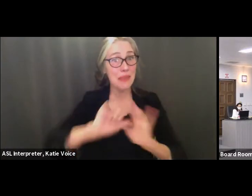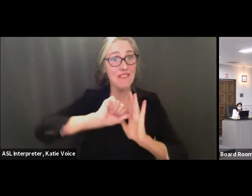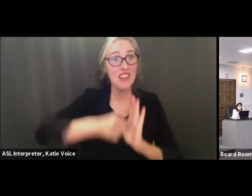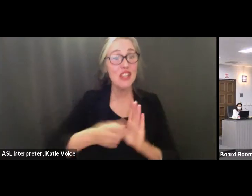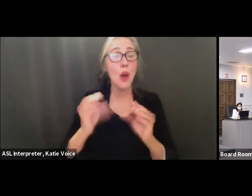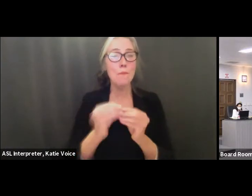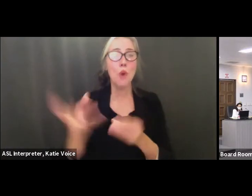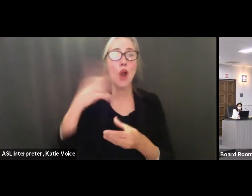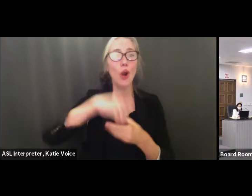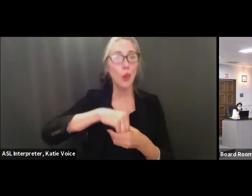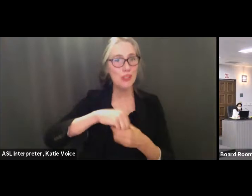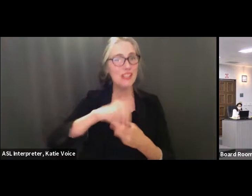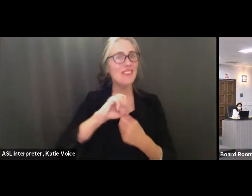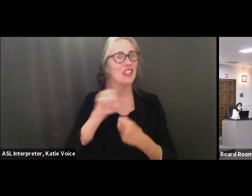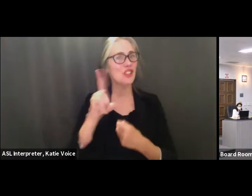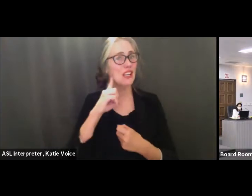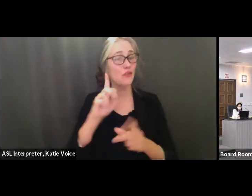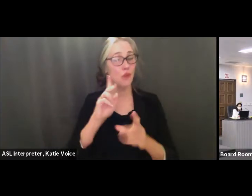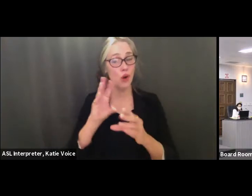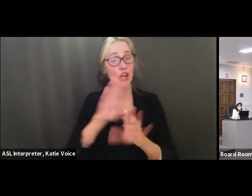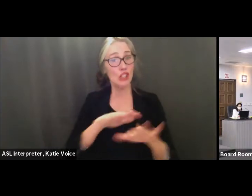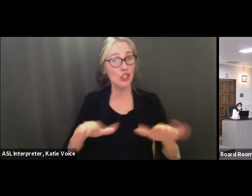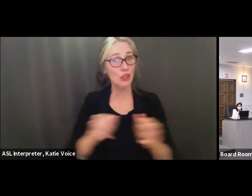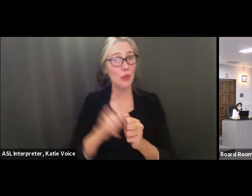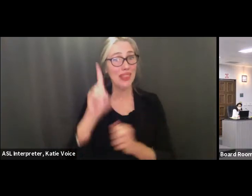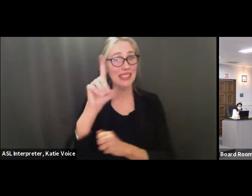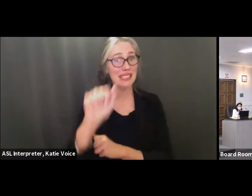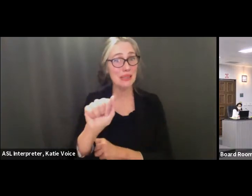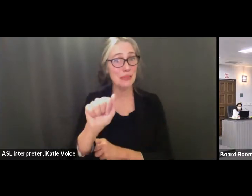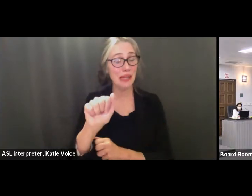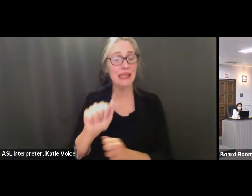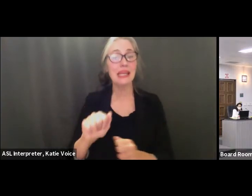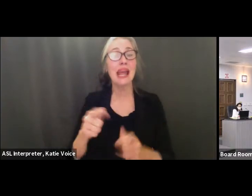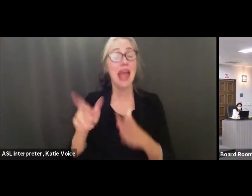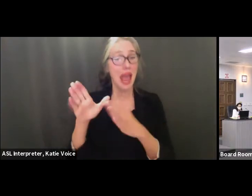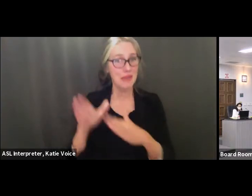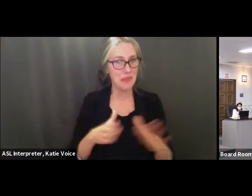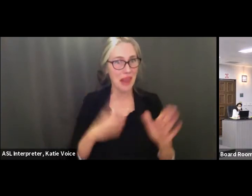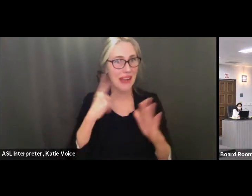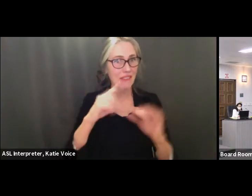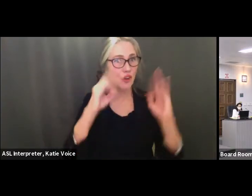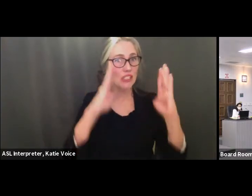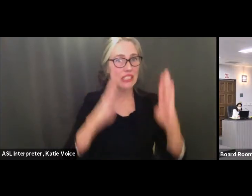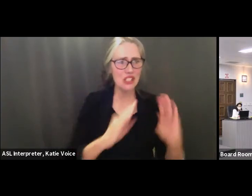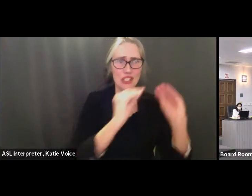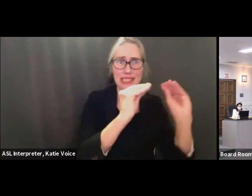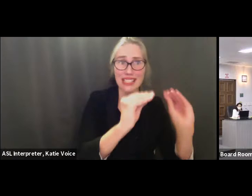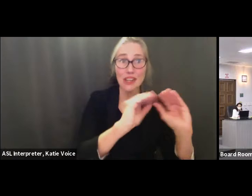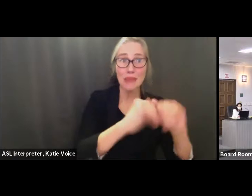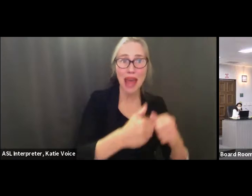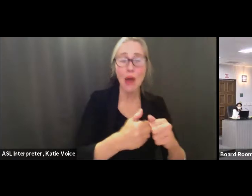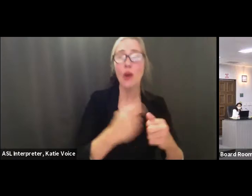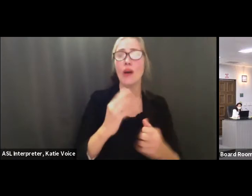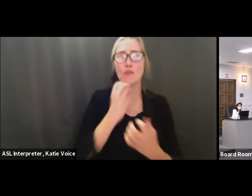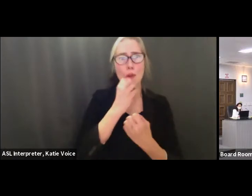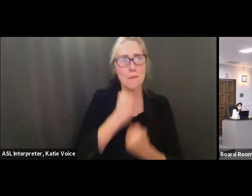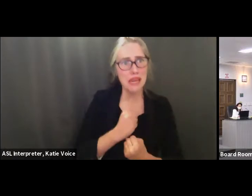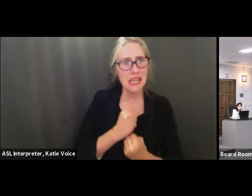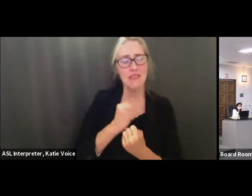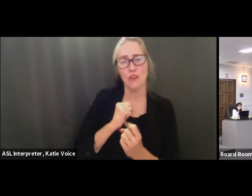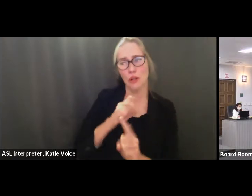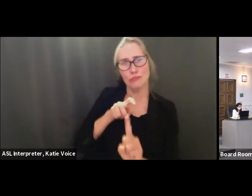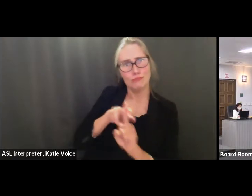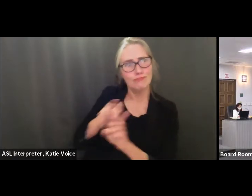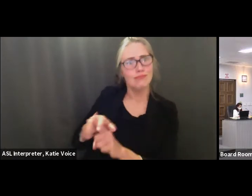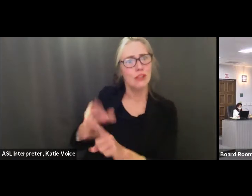education for those with disabilities, transition assessment and planning instruction for teachers on meaningful goals for those with disabilities, among others.